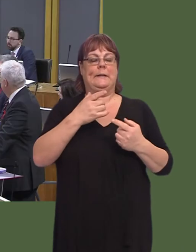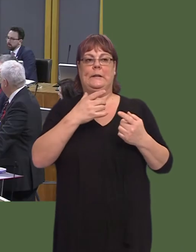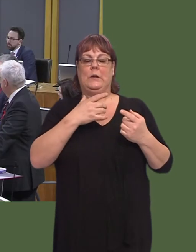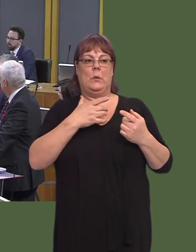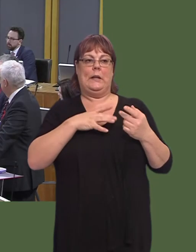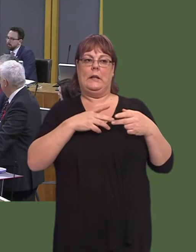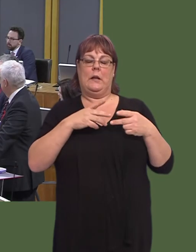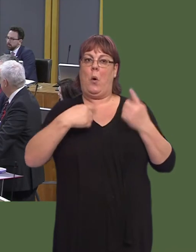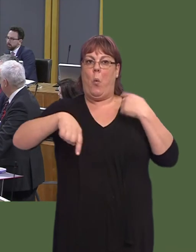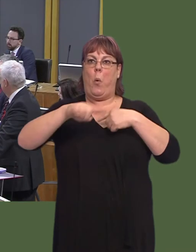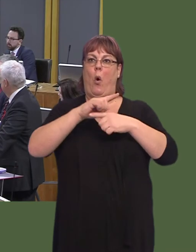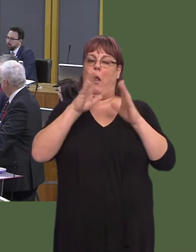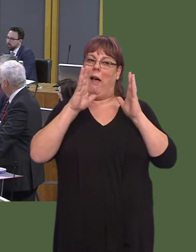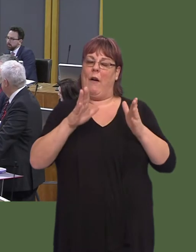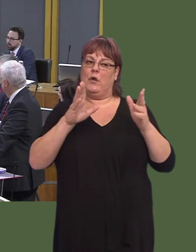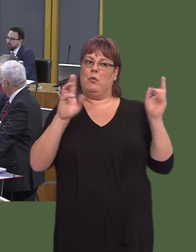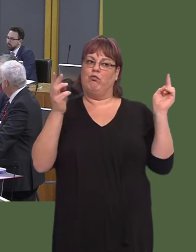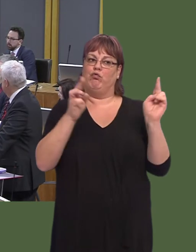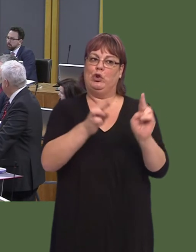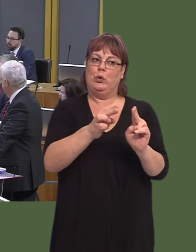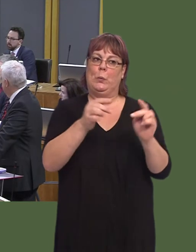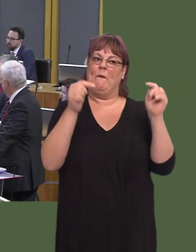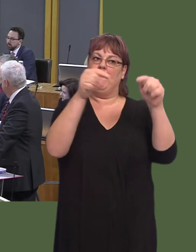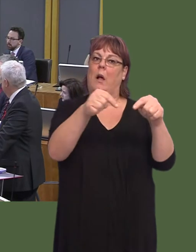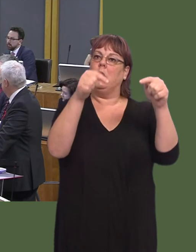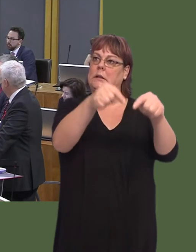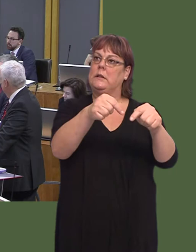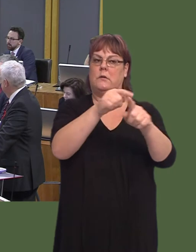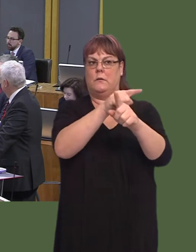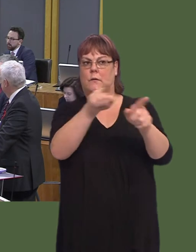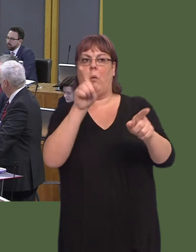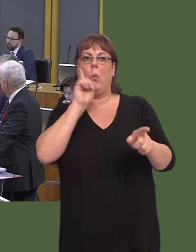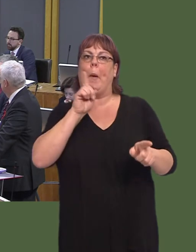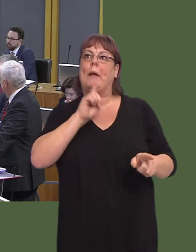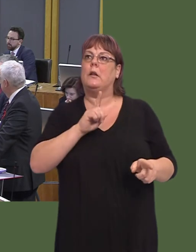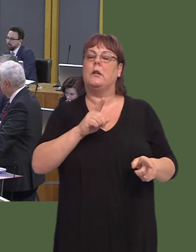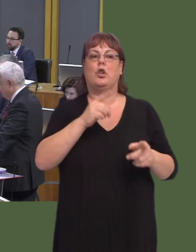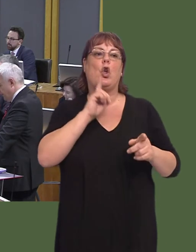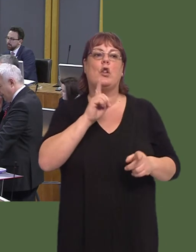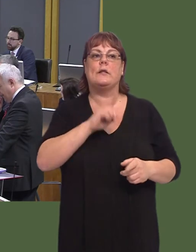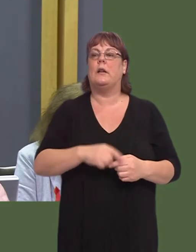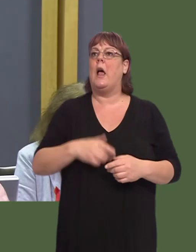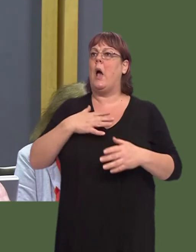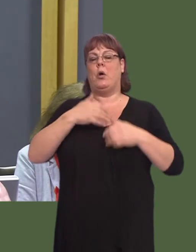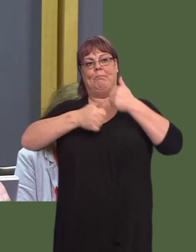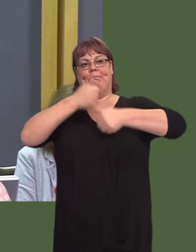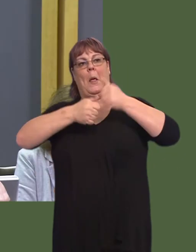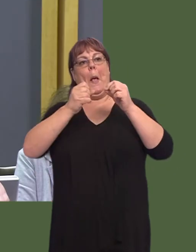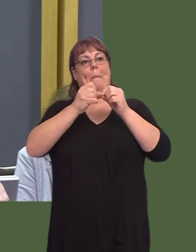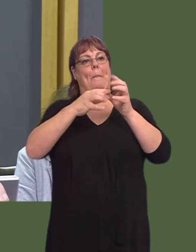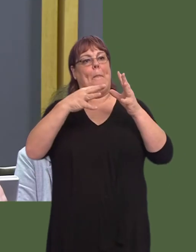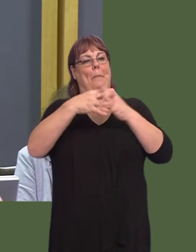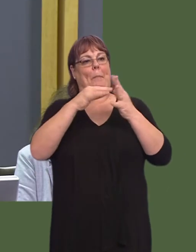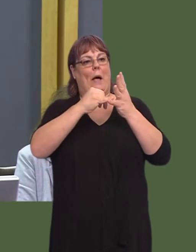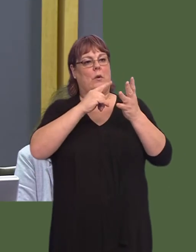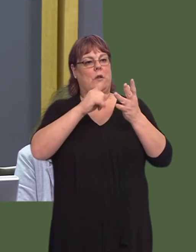violence against women as everybody's business. That was the message yesterday. Can I pay tribute to Bowso, who organised the event